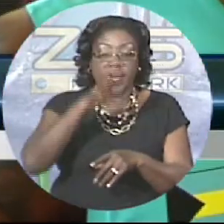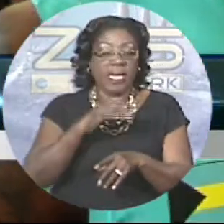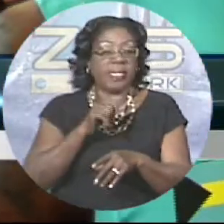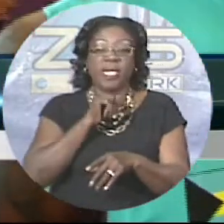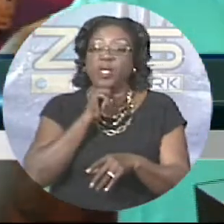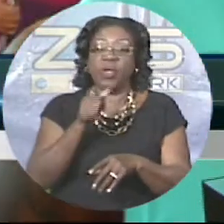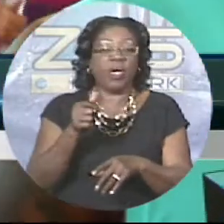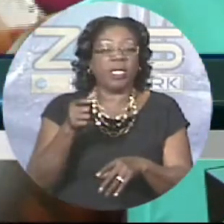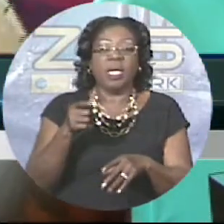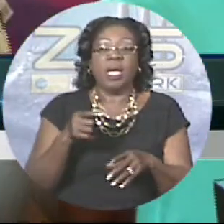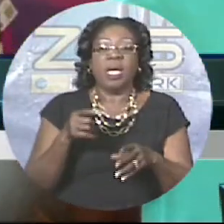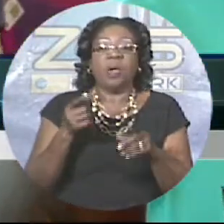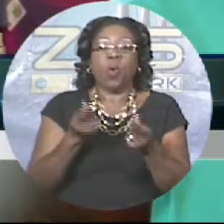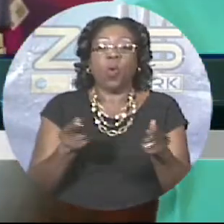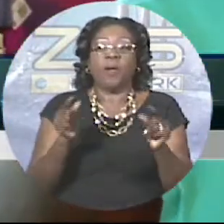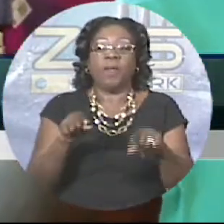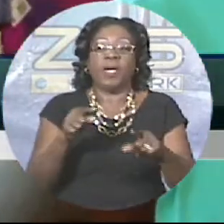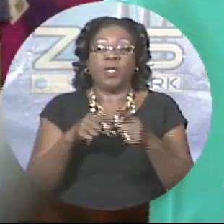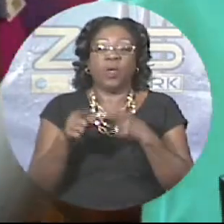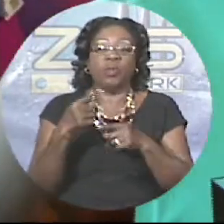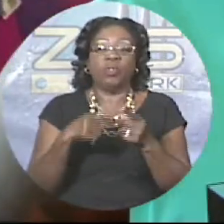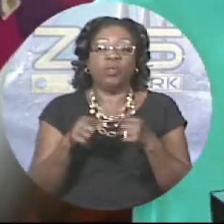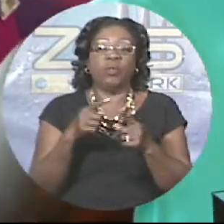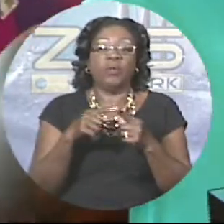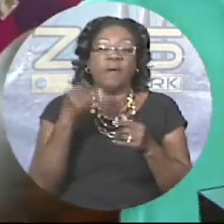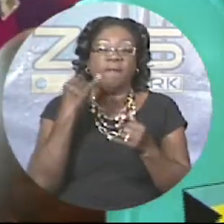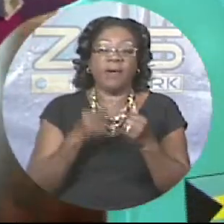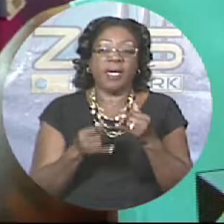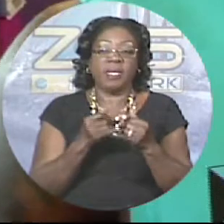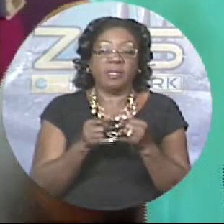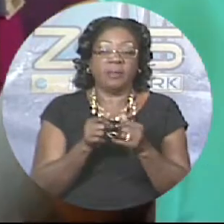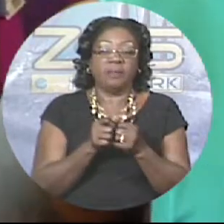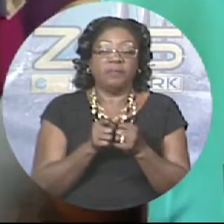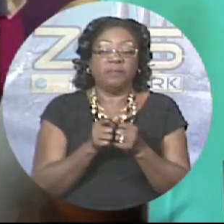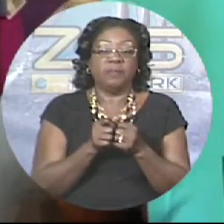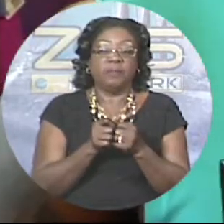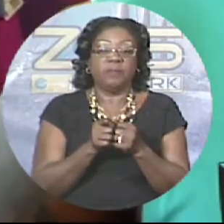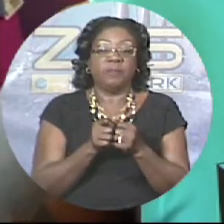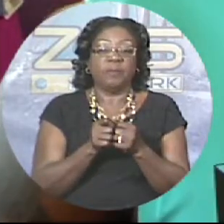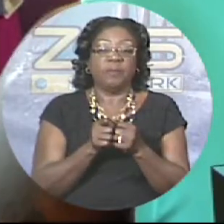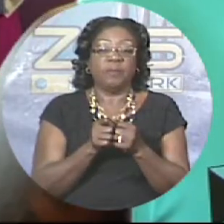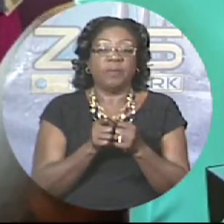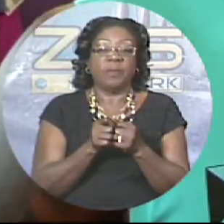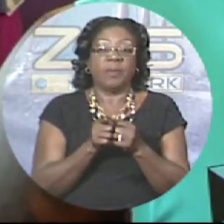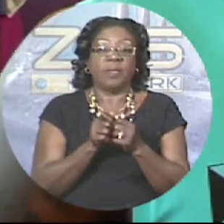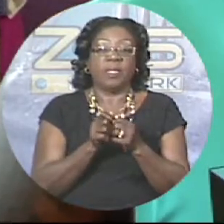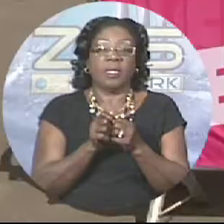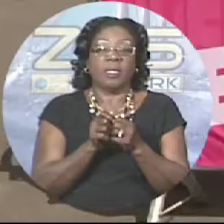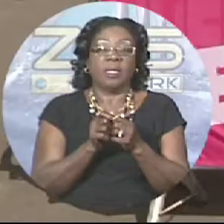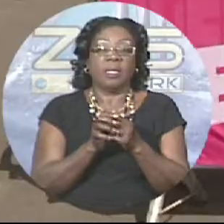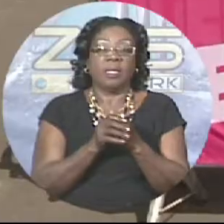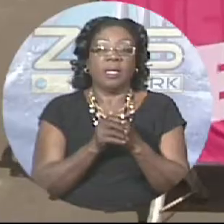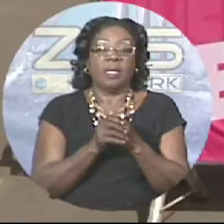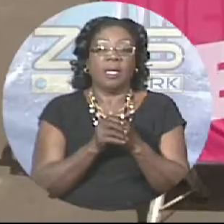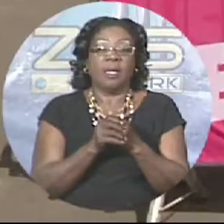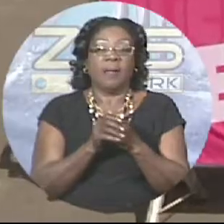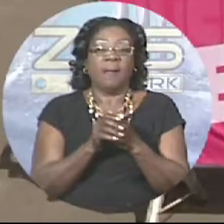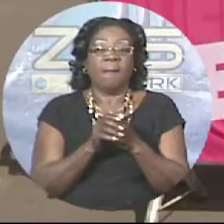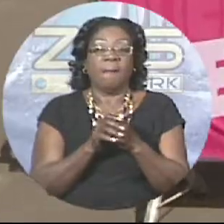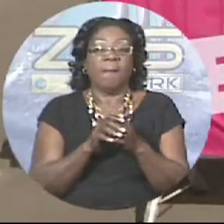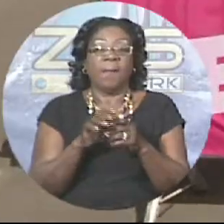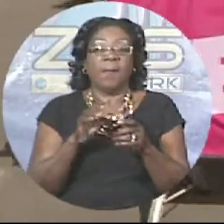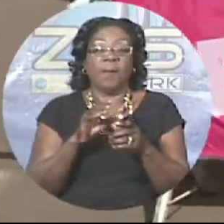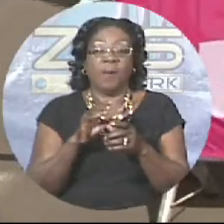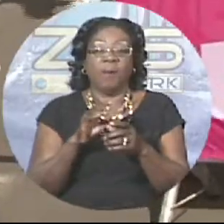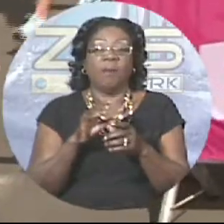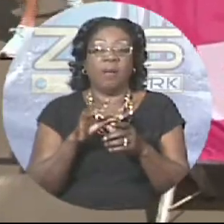it was clean, but I had to get that DQ and that time to show up on the board, so I guess that's a race. That's the only good thing about it. As for the 4x4